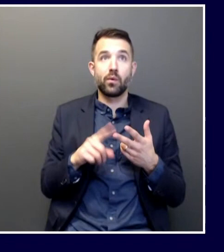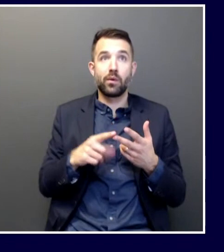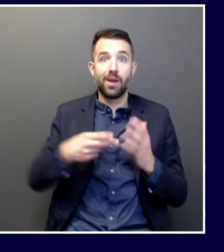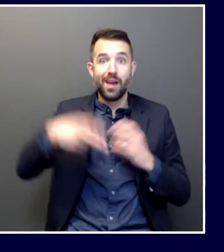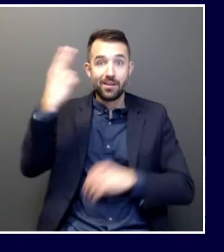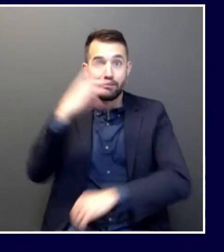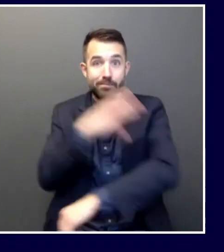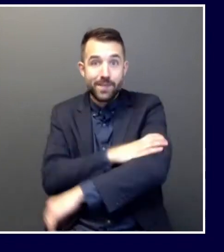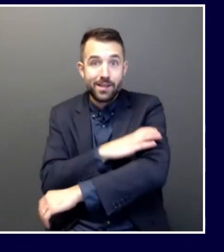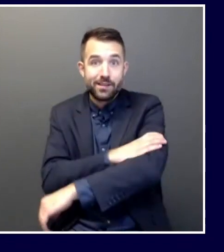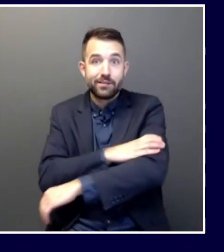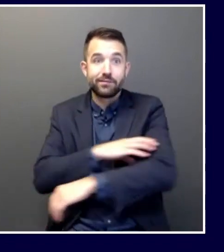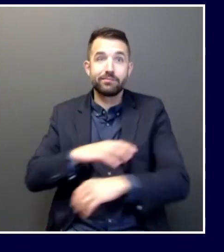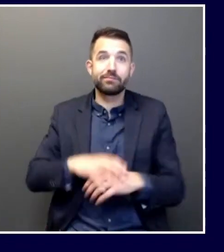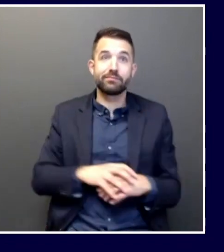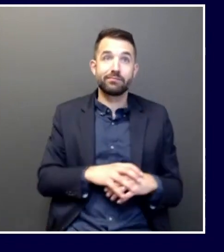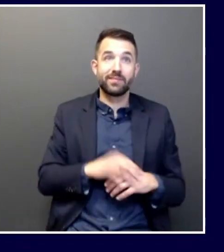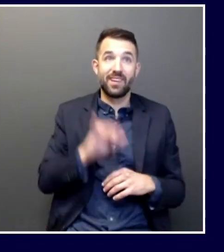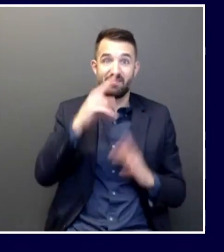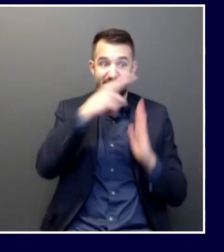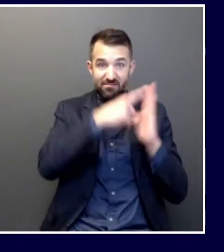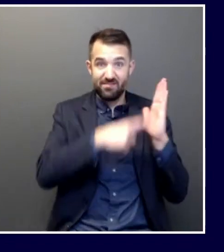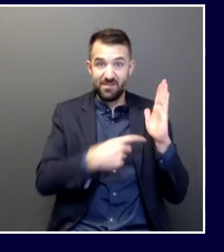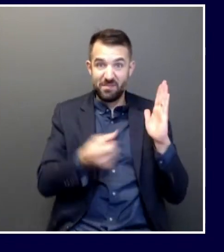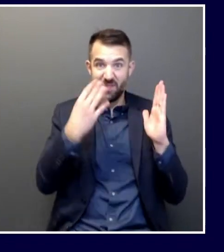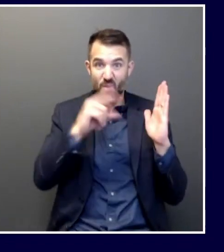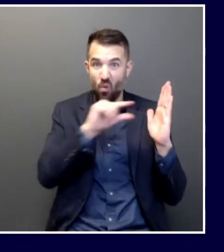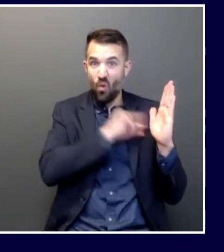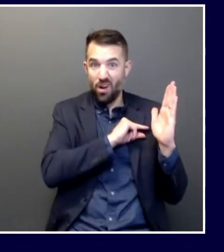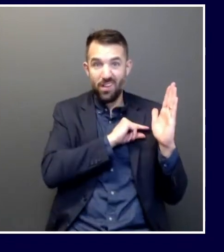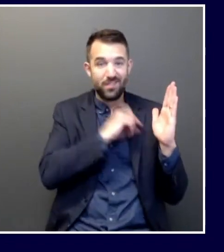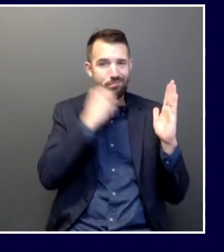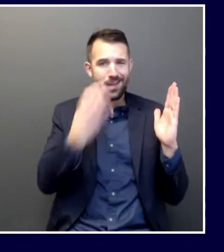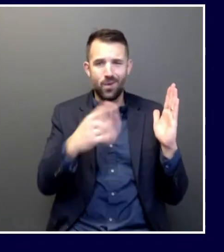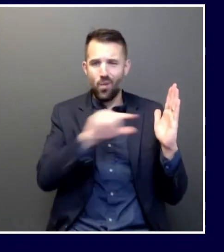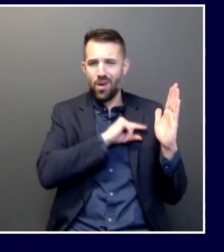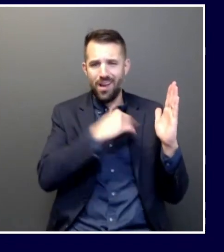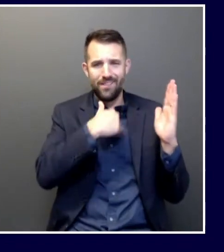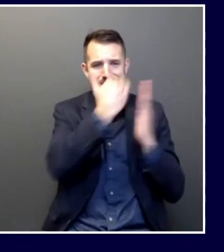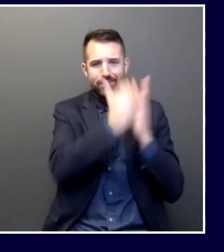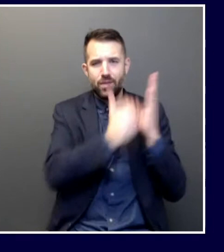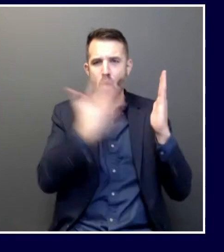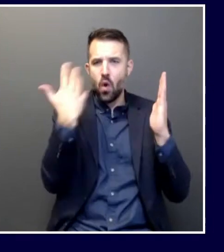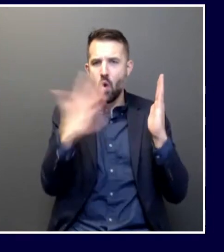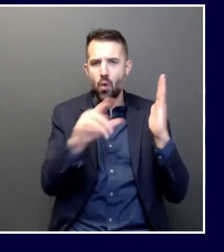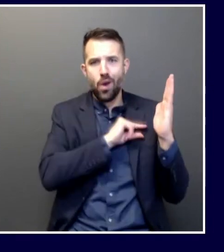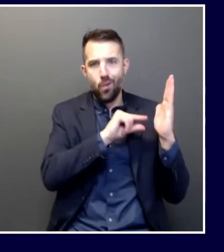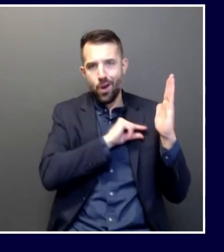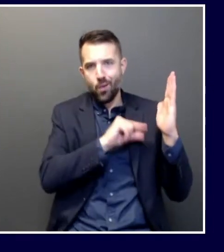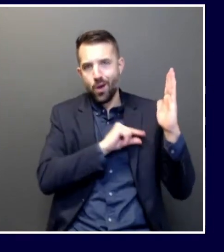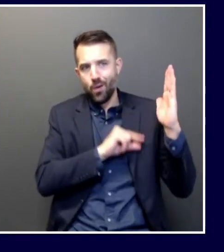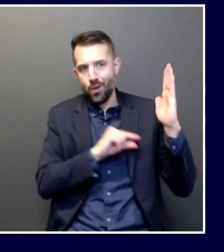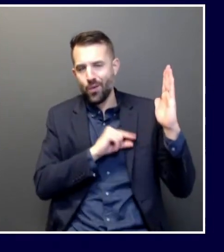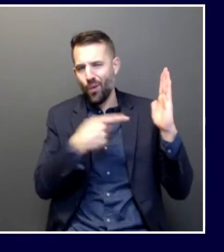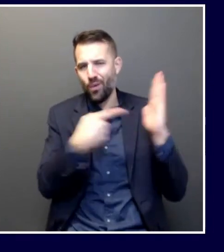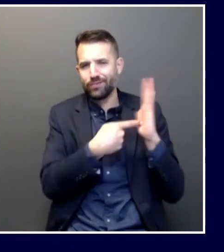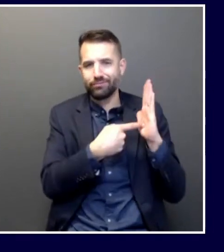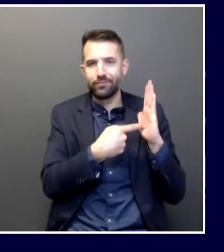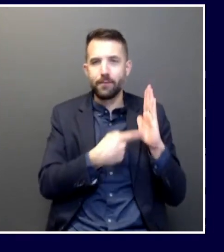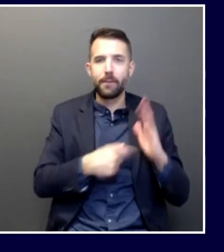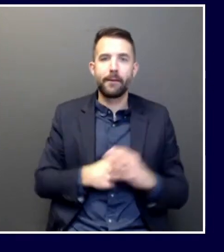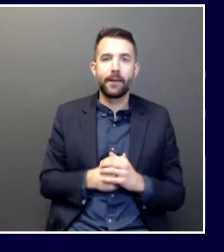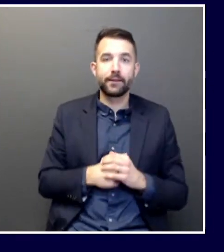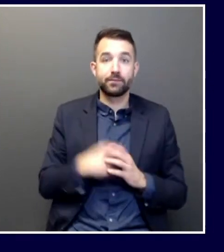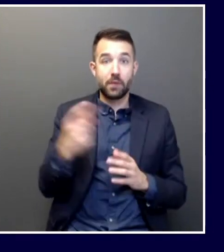eligible for boosters, just with the recommendations as they are right now. Now, to your particular point of whether we may expand those